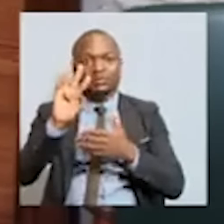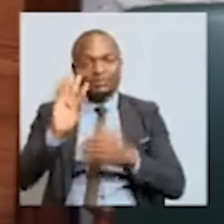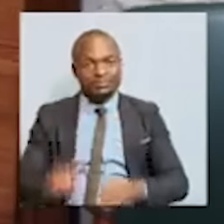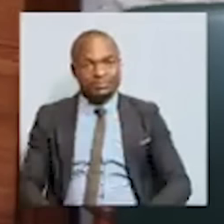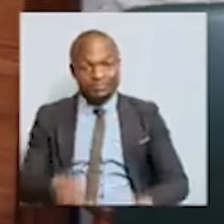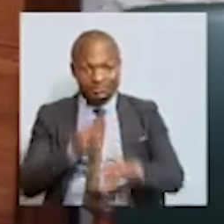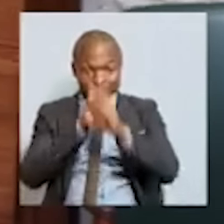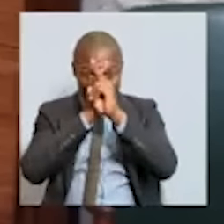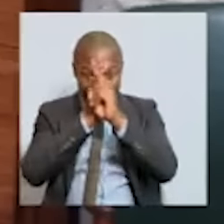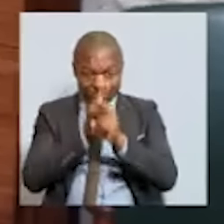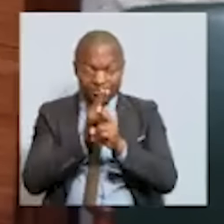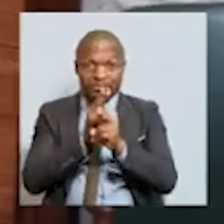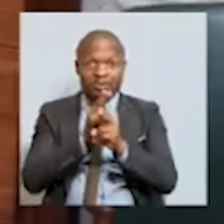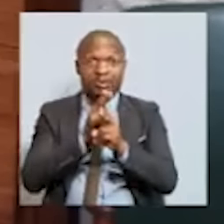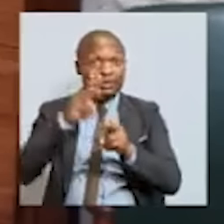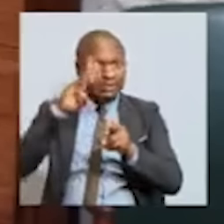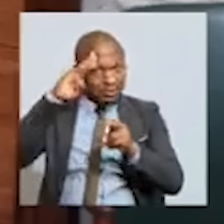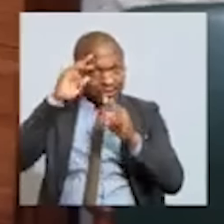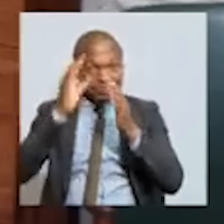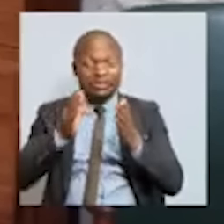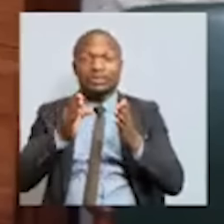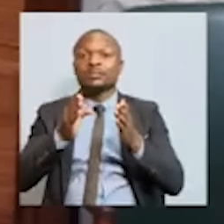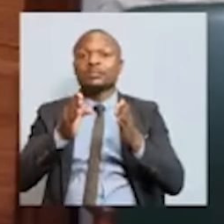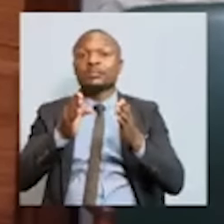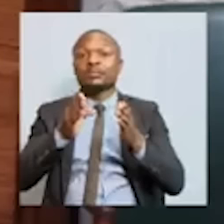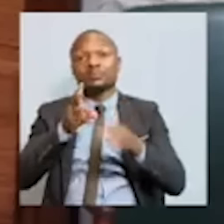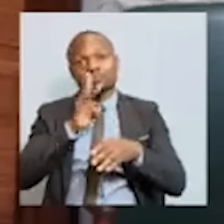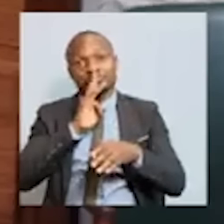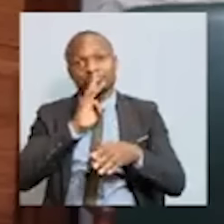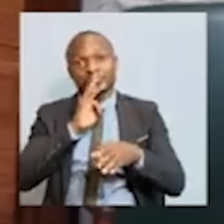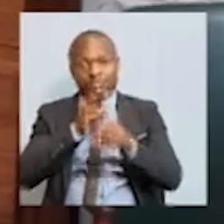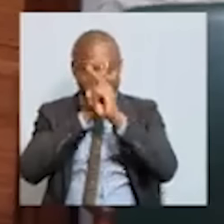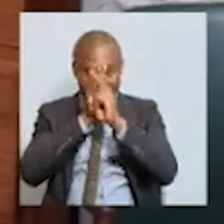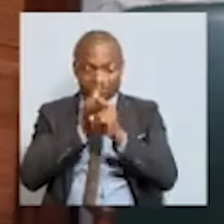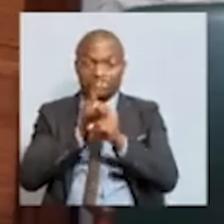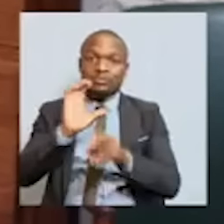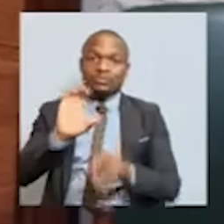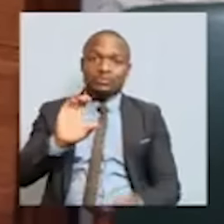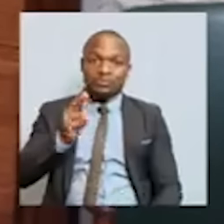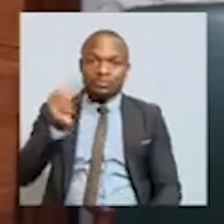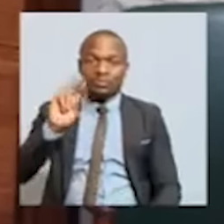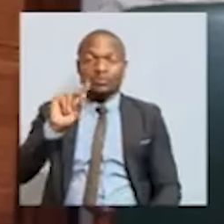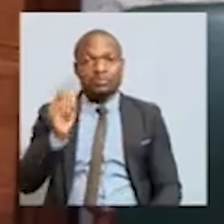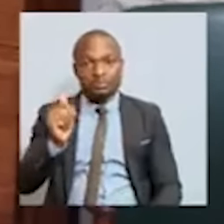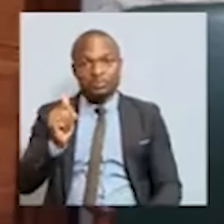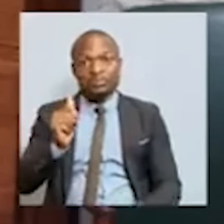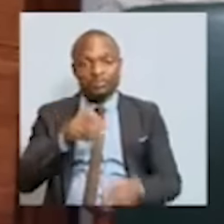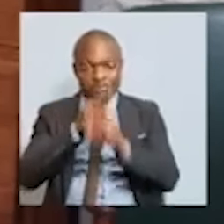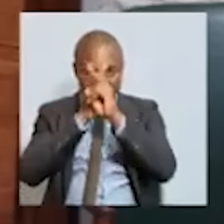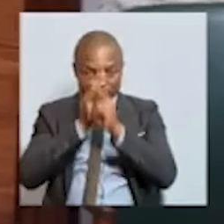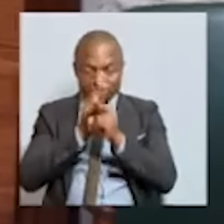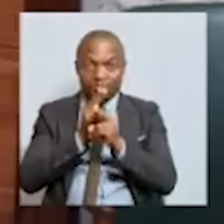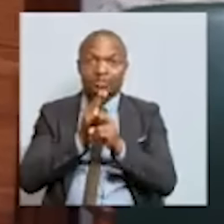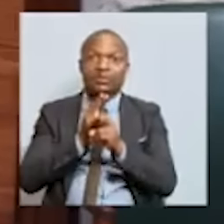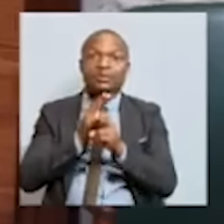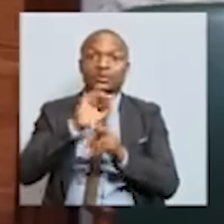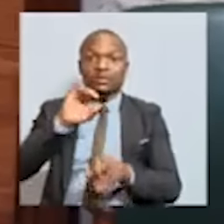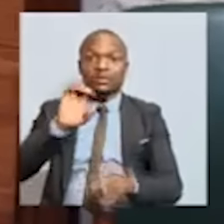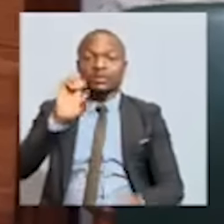March 2024. Honorable M.E. Mposha, MP, Mr. S.C. Chanda, MP, Ms. Jane